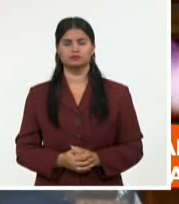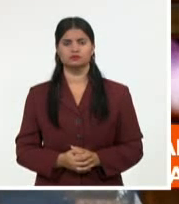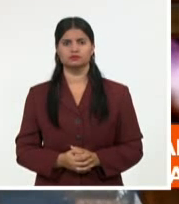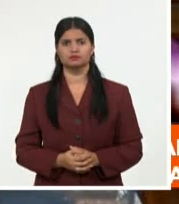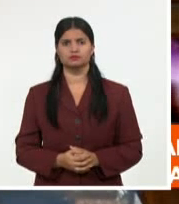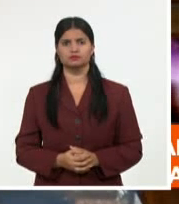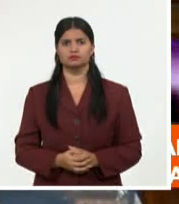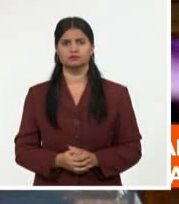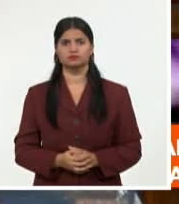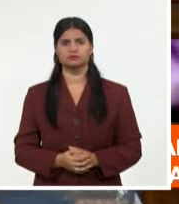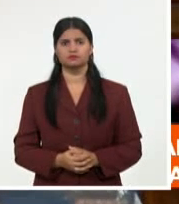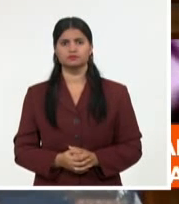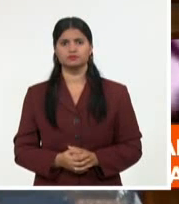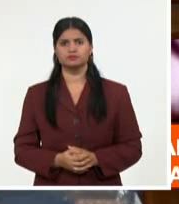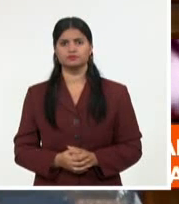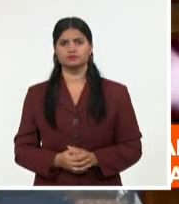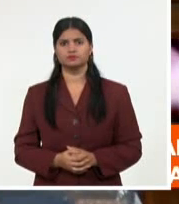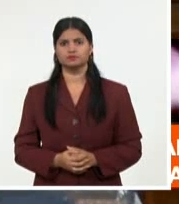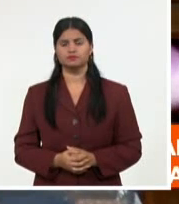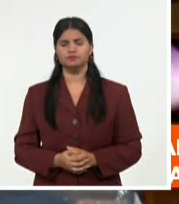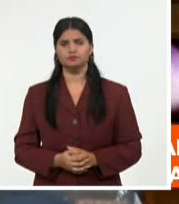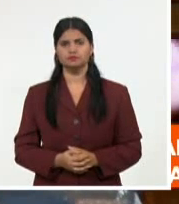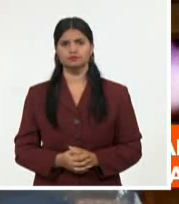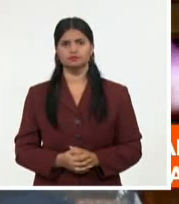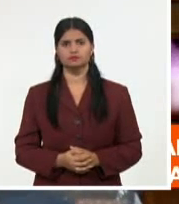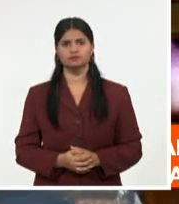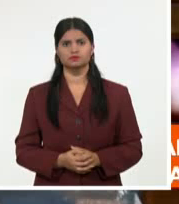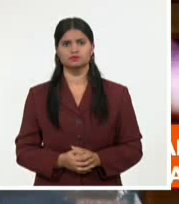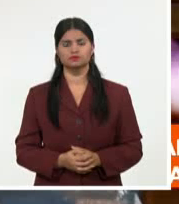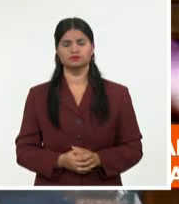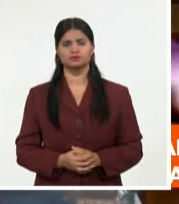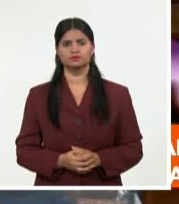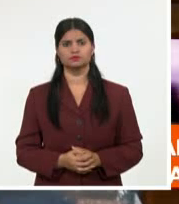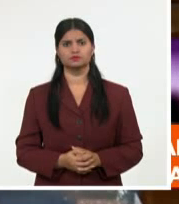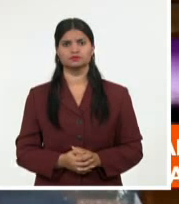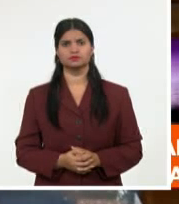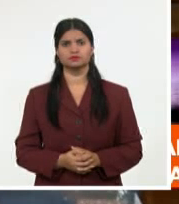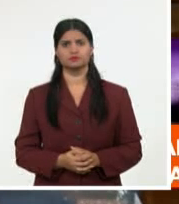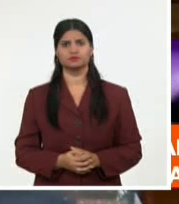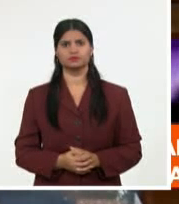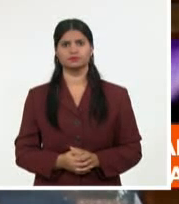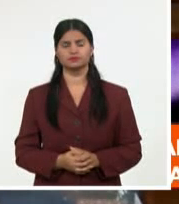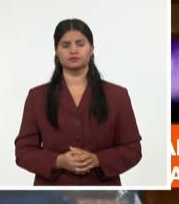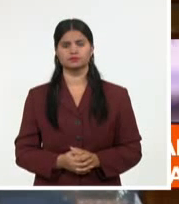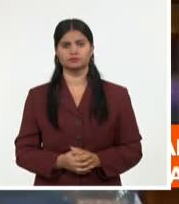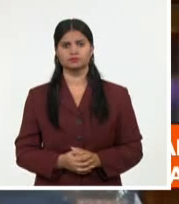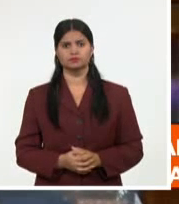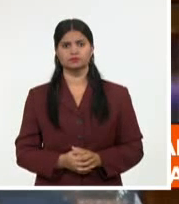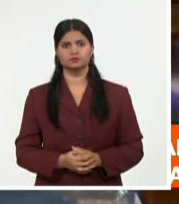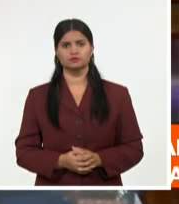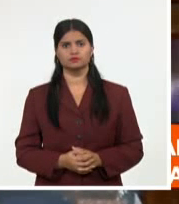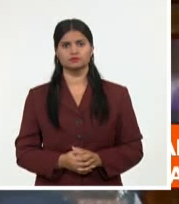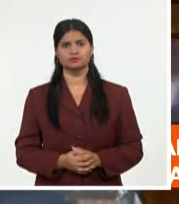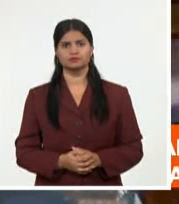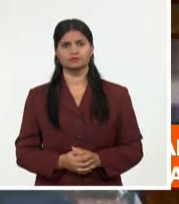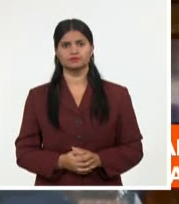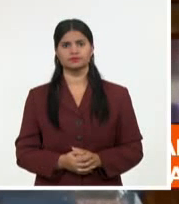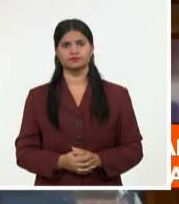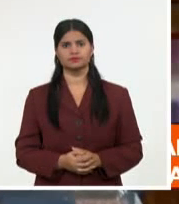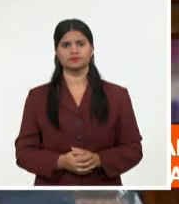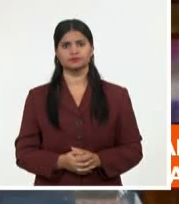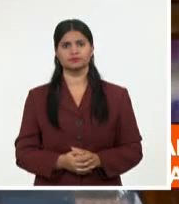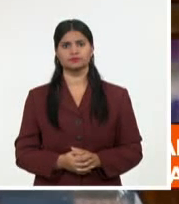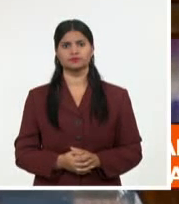minute contents designed to show Cuba before the eyes of the world as a failed state that is unable